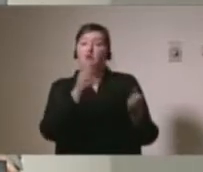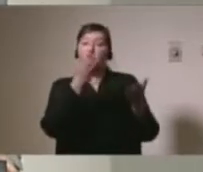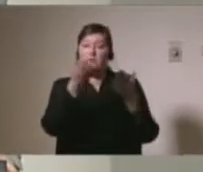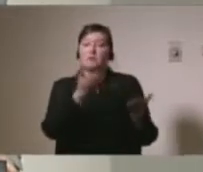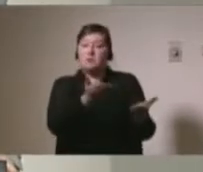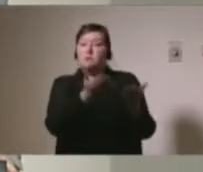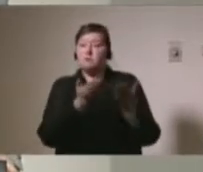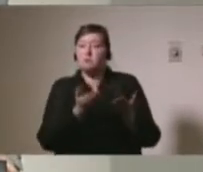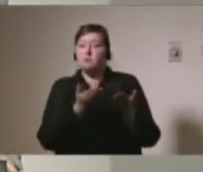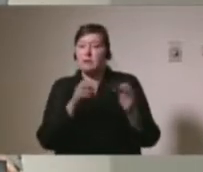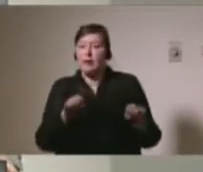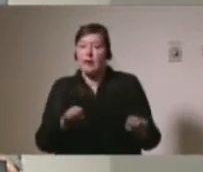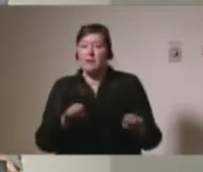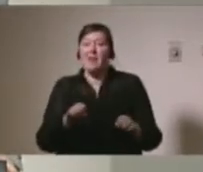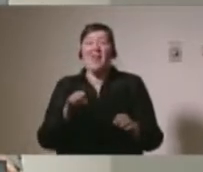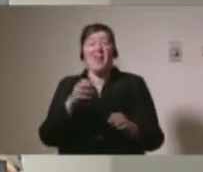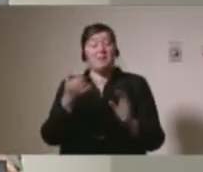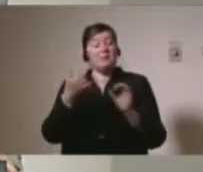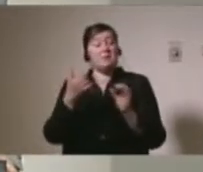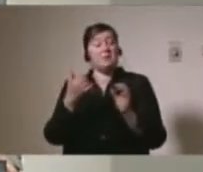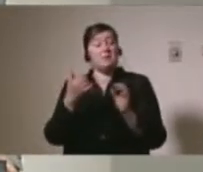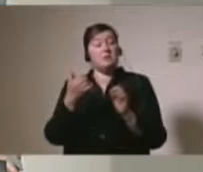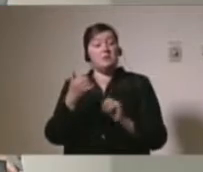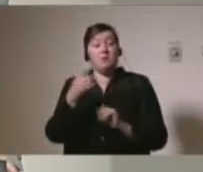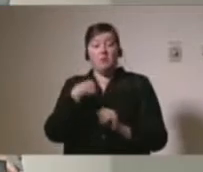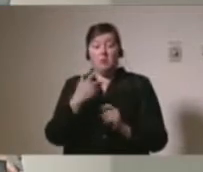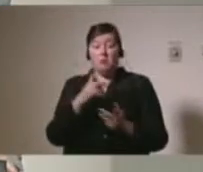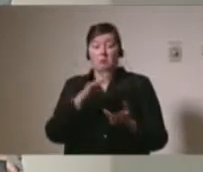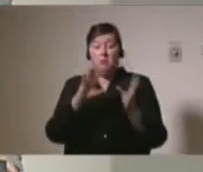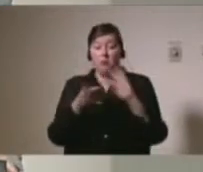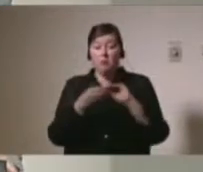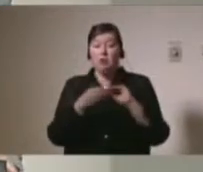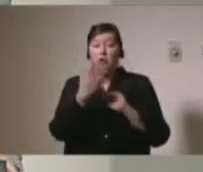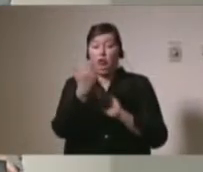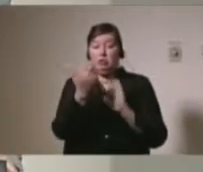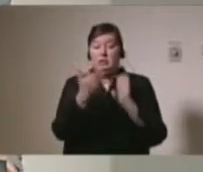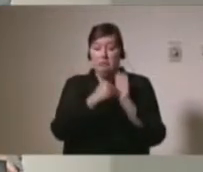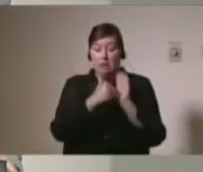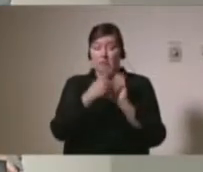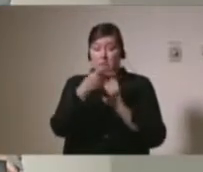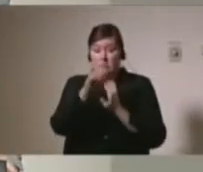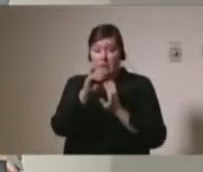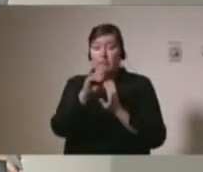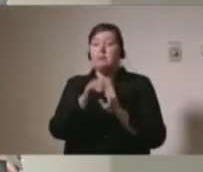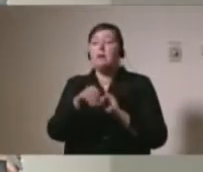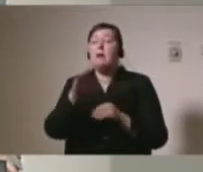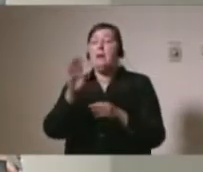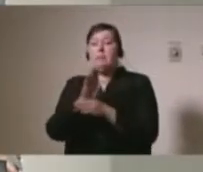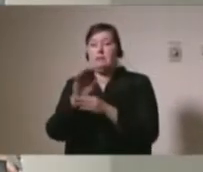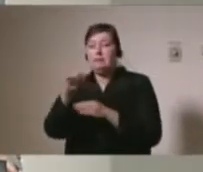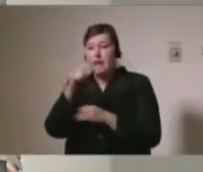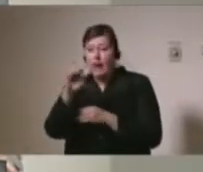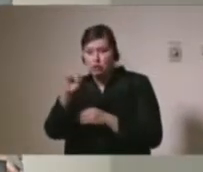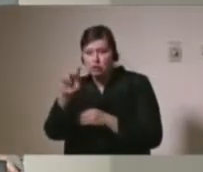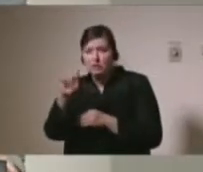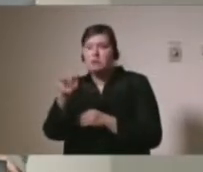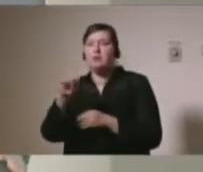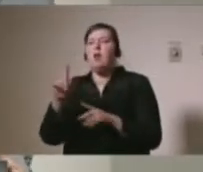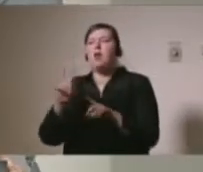of 13,000 post offices and business agents and financial promoters.